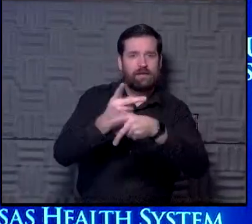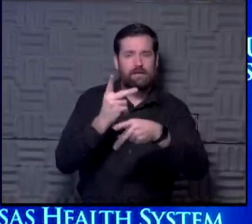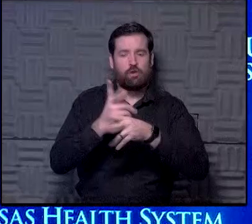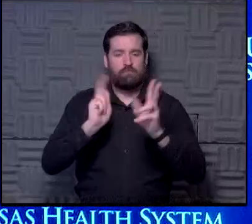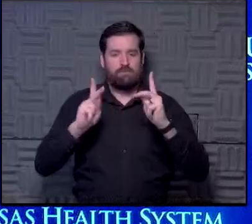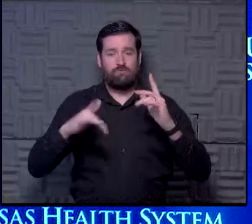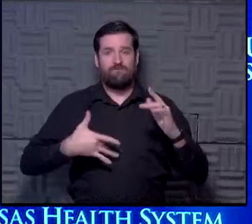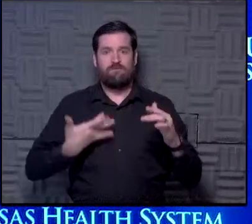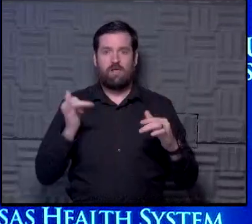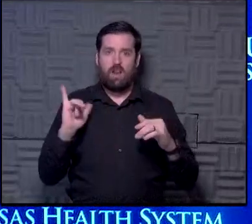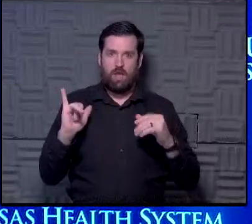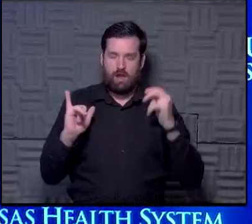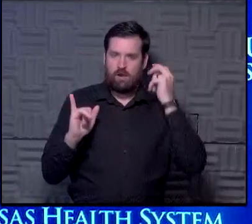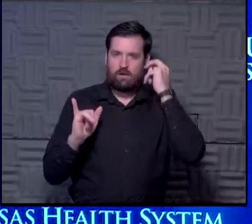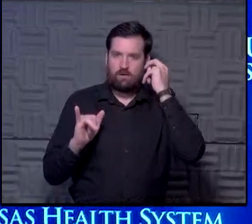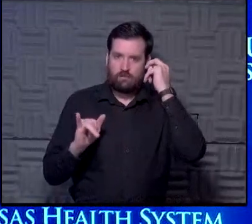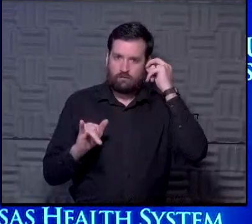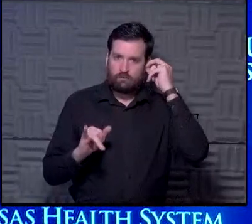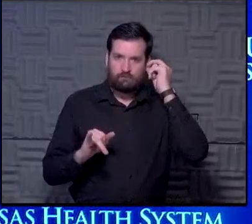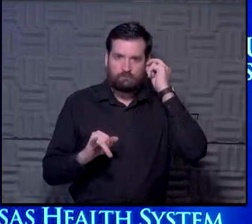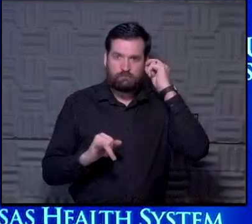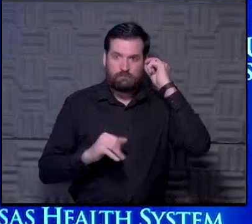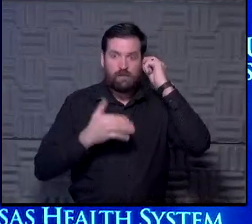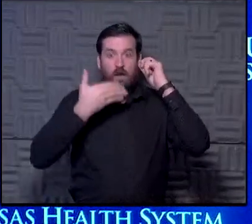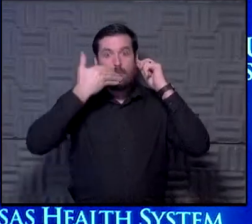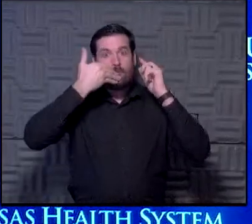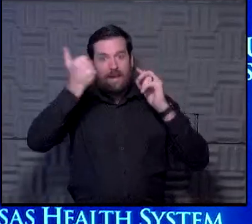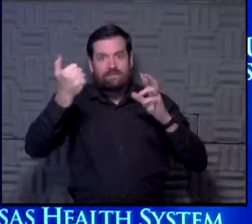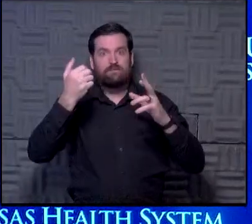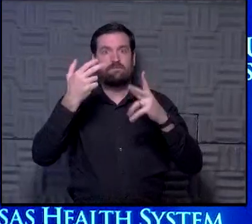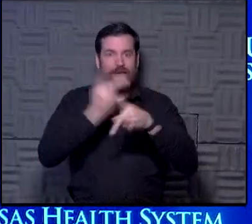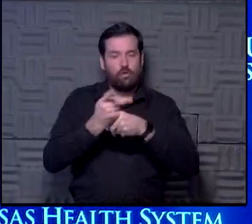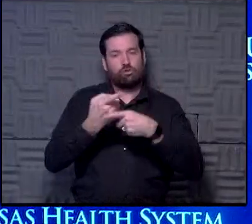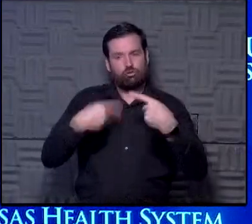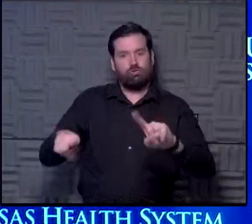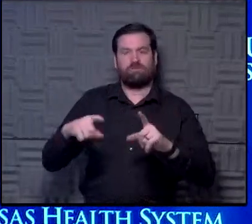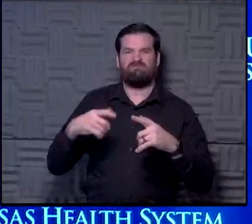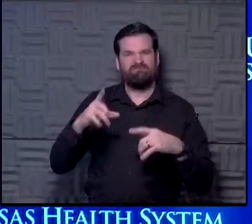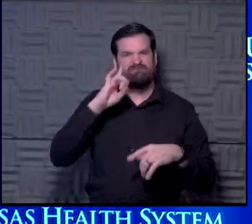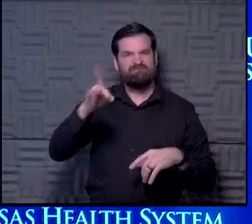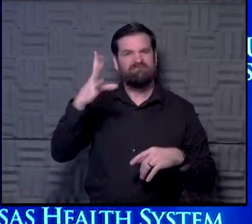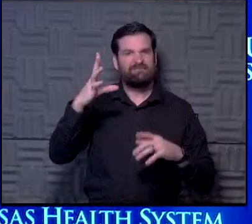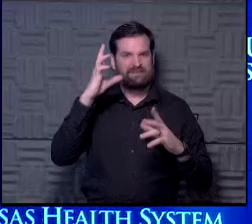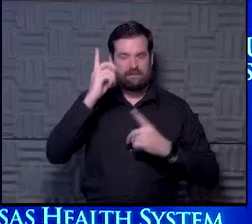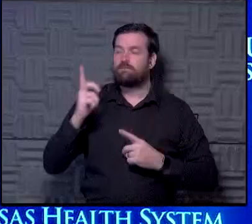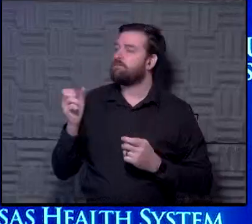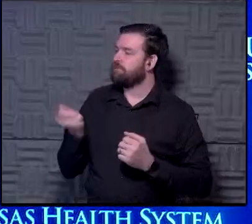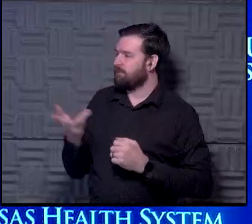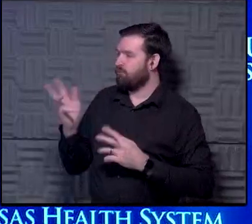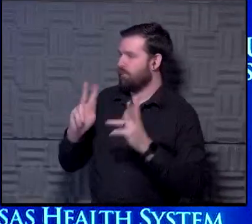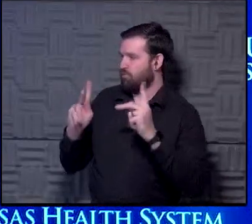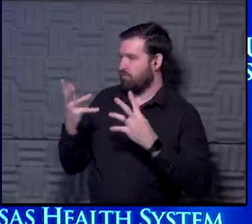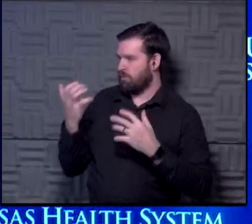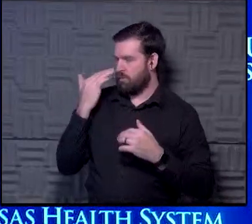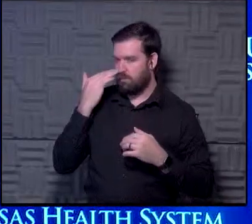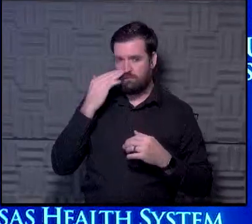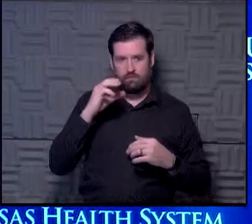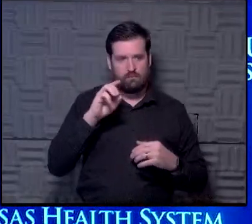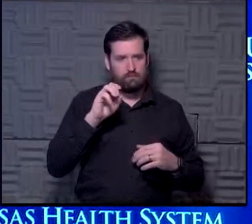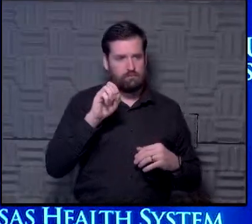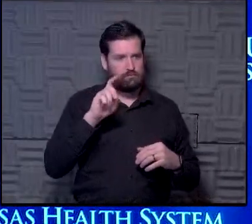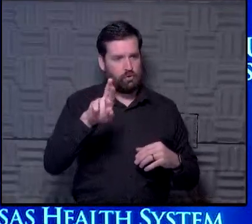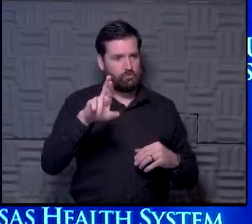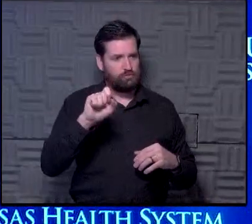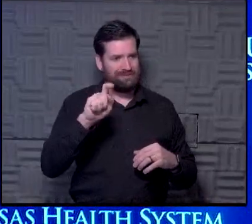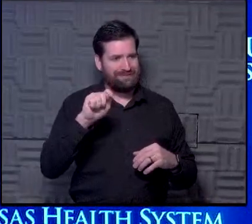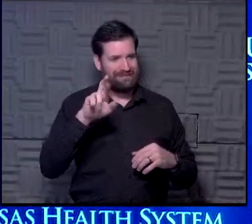people feel that they're getting the best care, even as they're dealing with this terrible disease. Several people want to know if Dr. Satterwhite has any